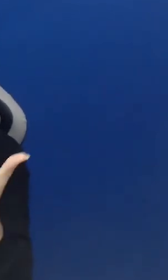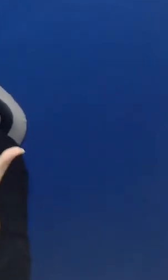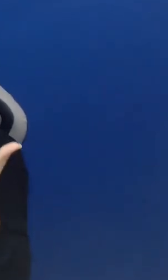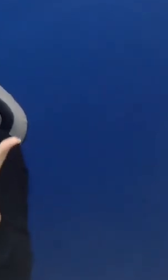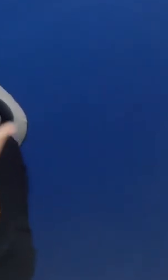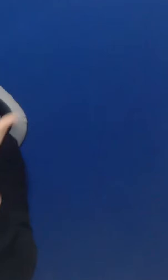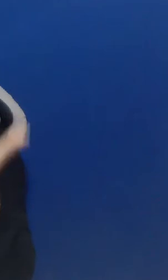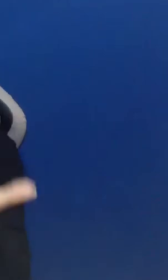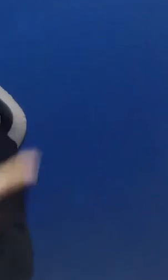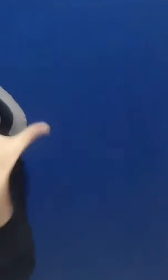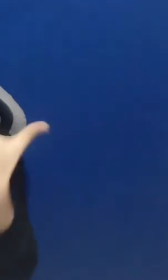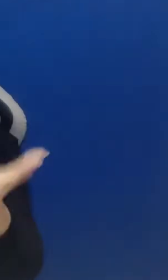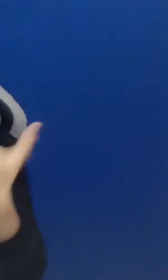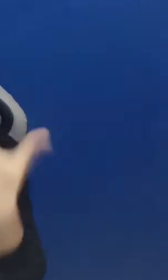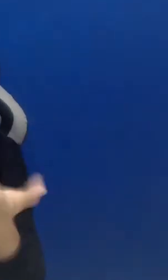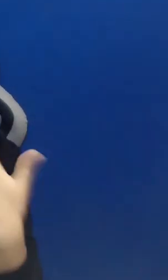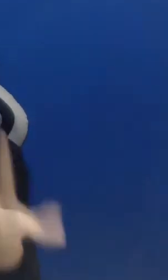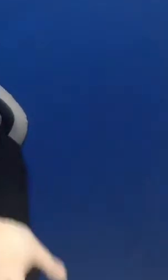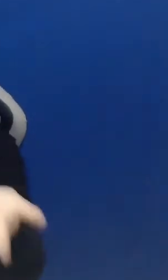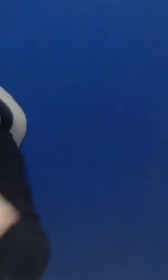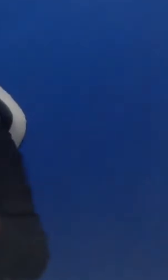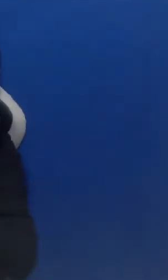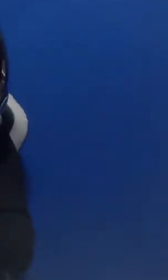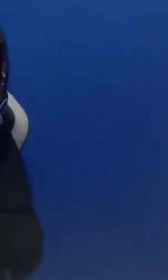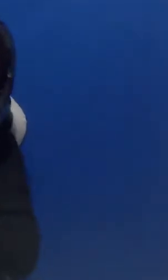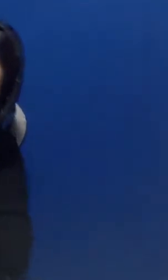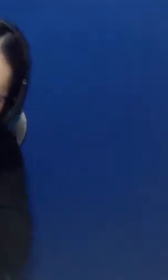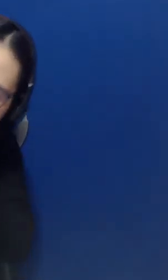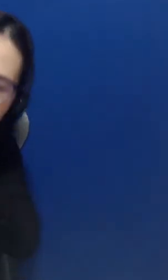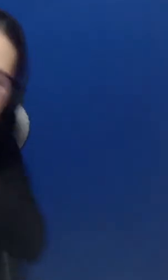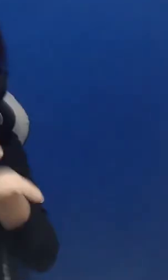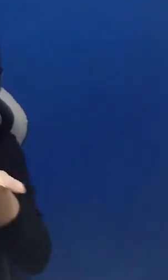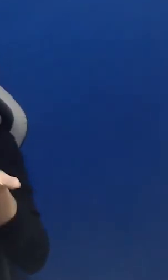that in high-income countries,